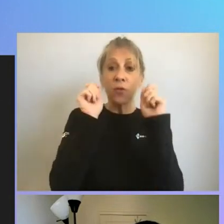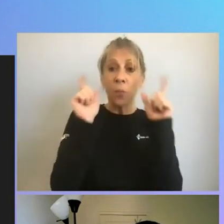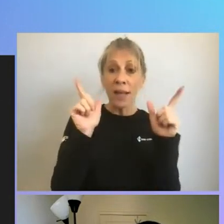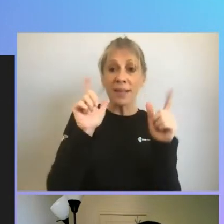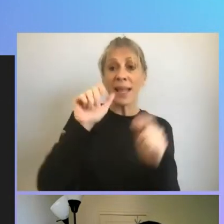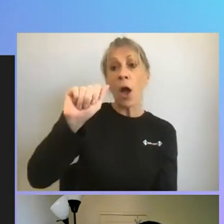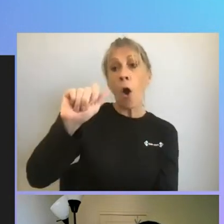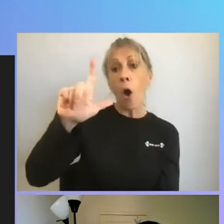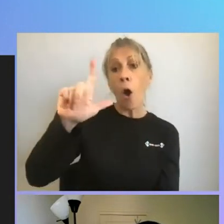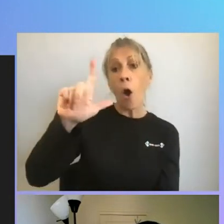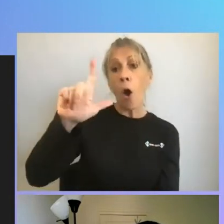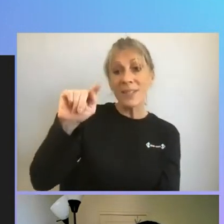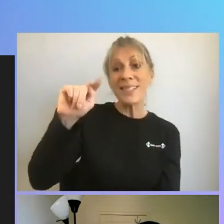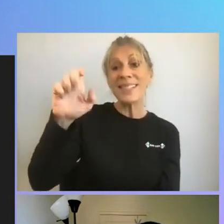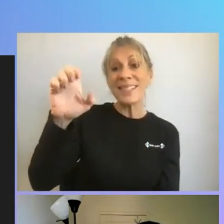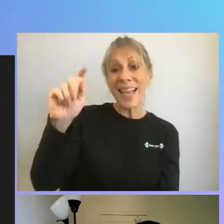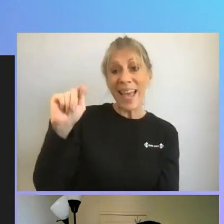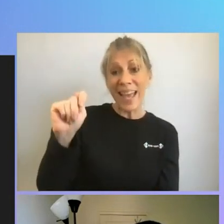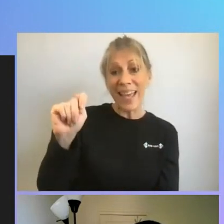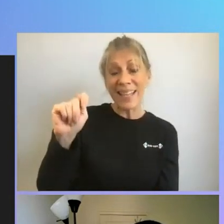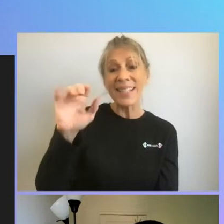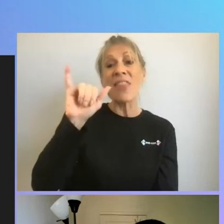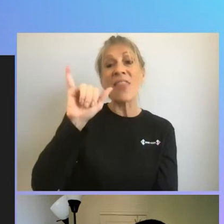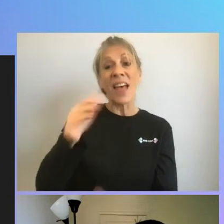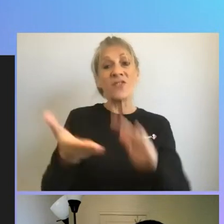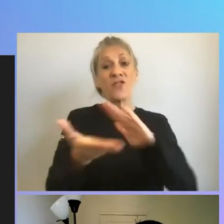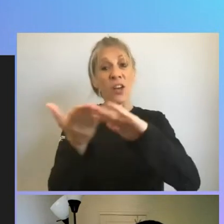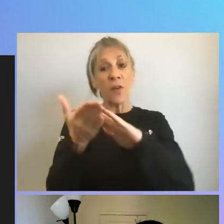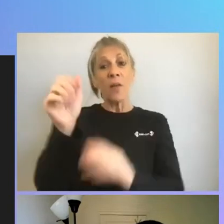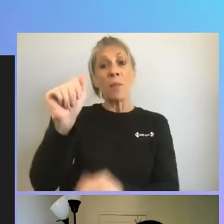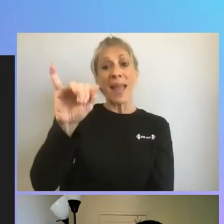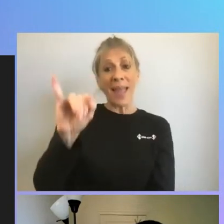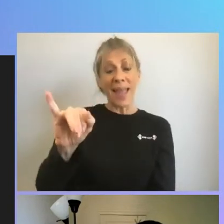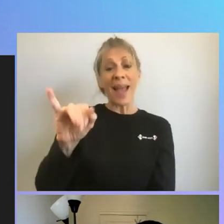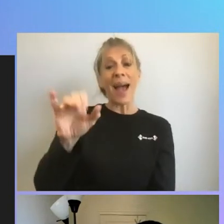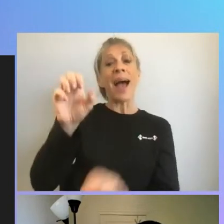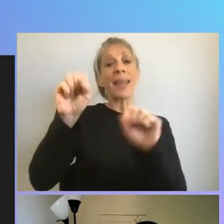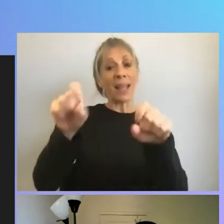text that's generated by AI can also have mistakes.